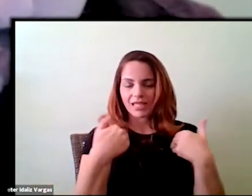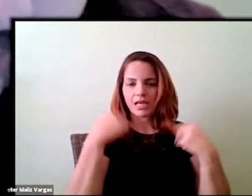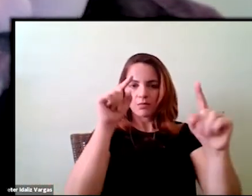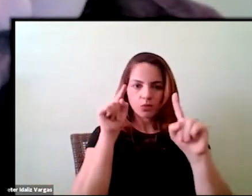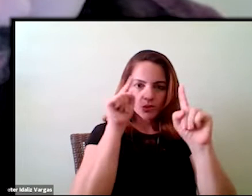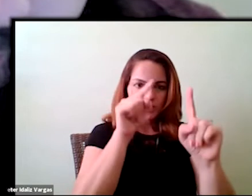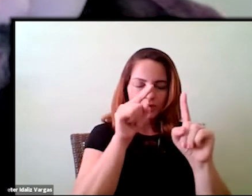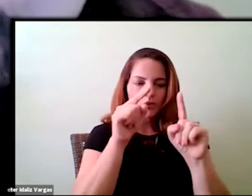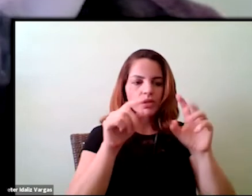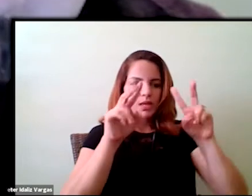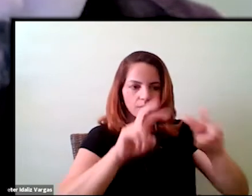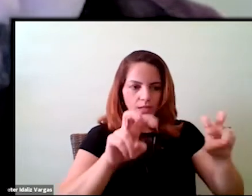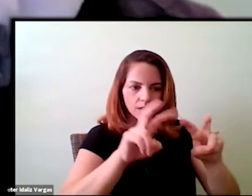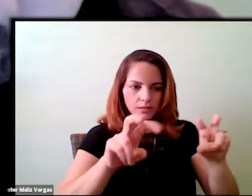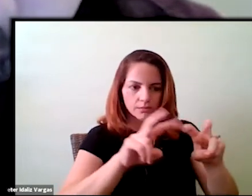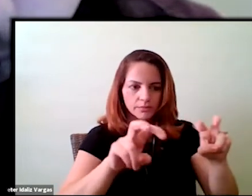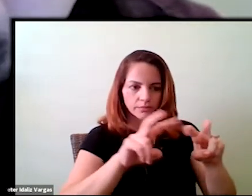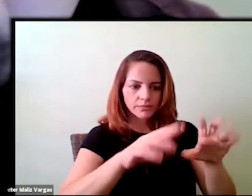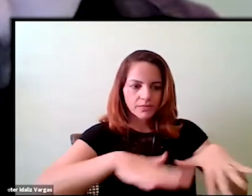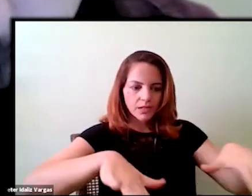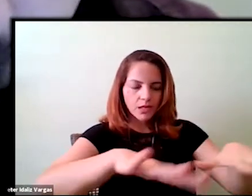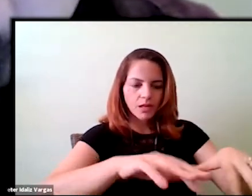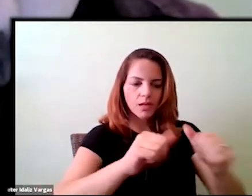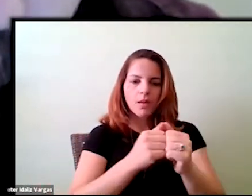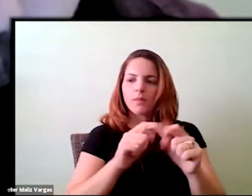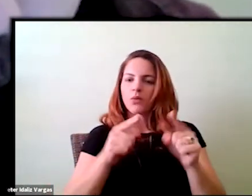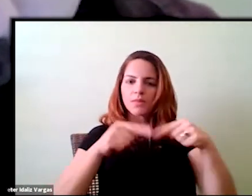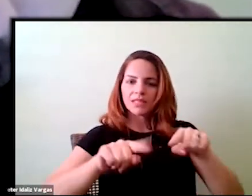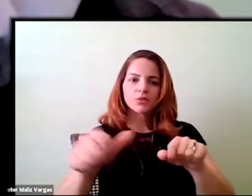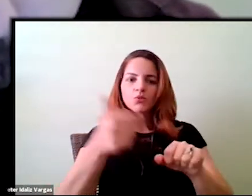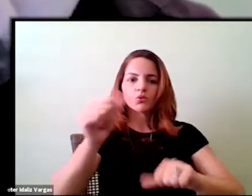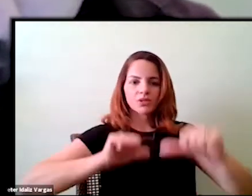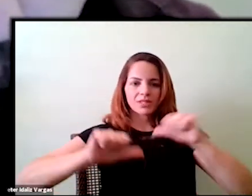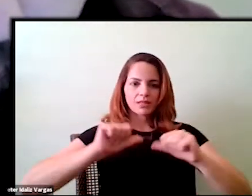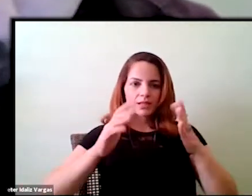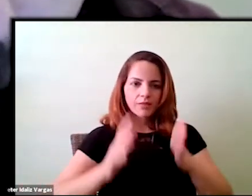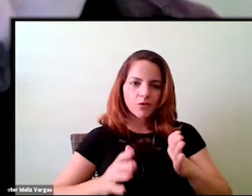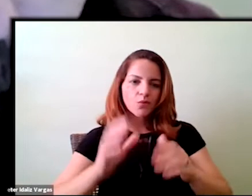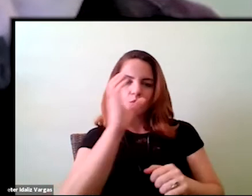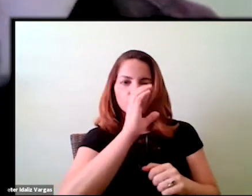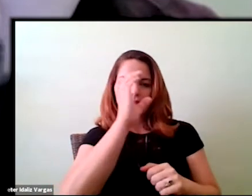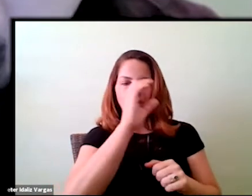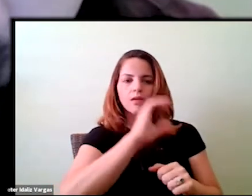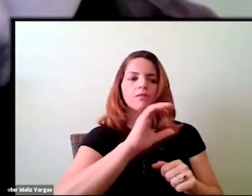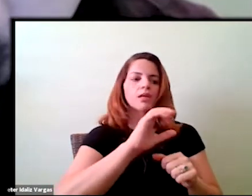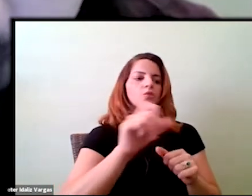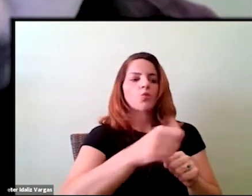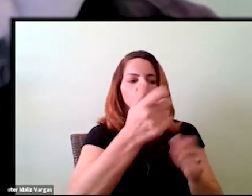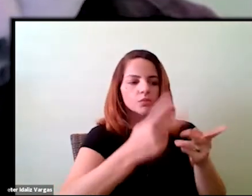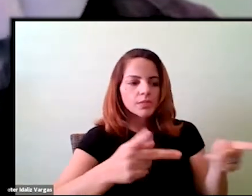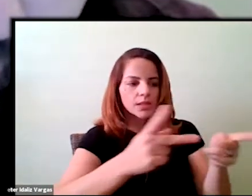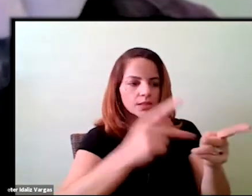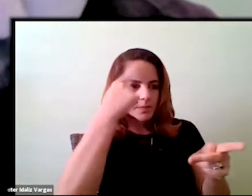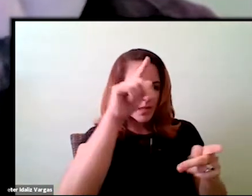other scientists explored the island's natural resources. A young anthropologist working under Boas, John Alden